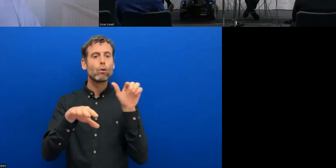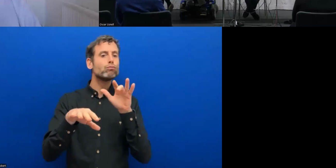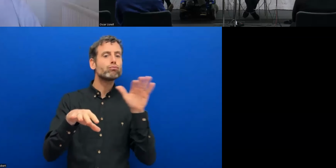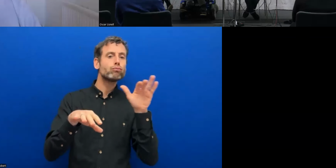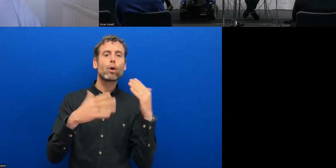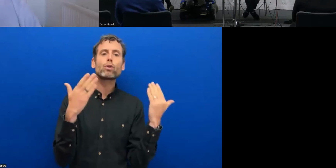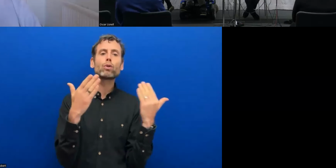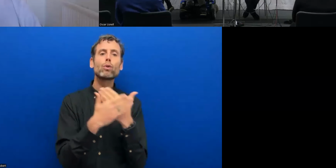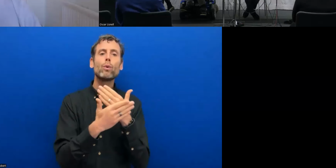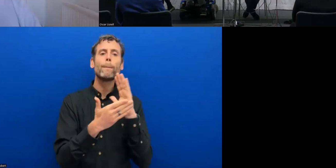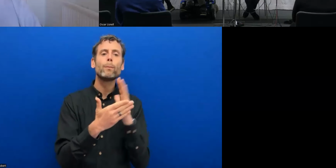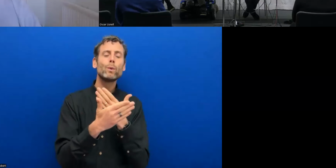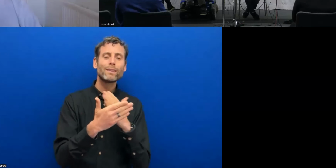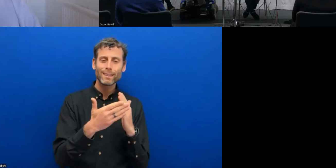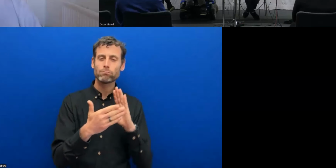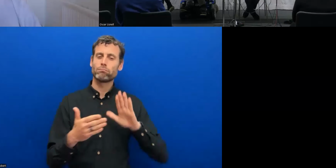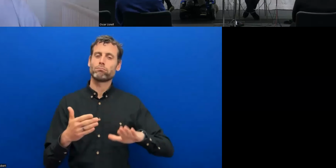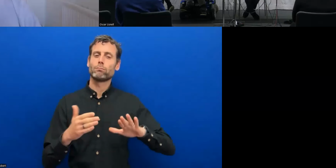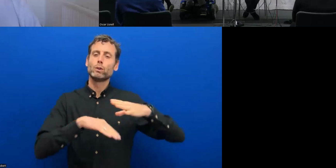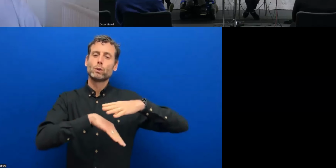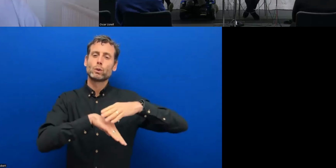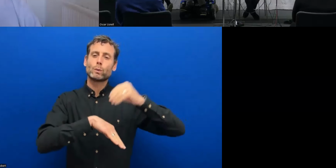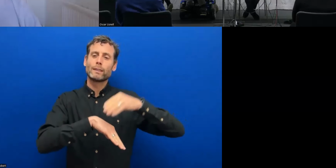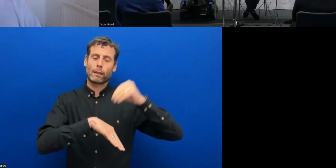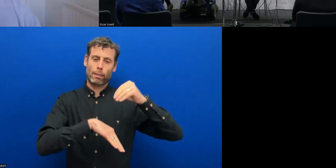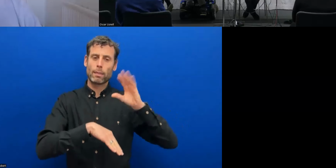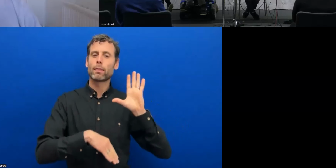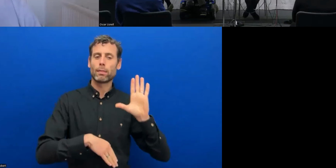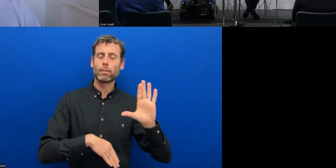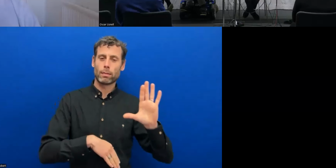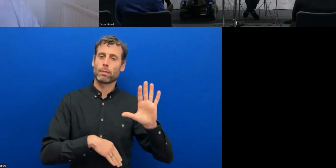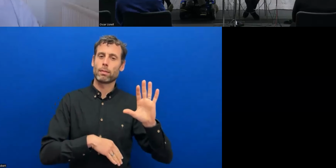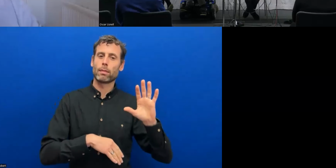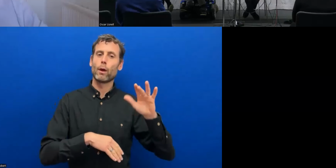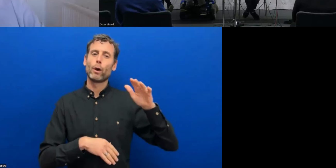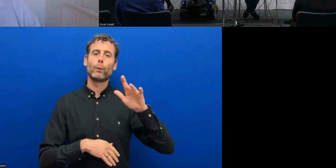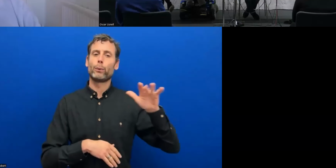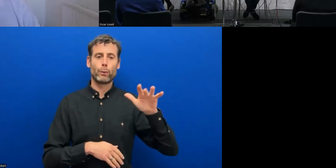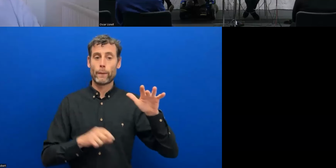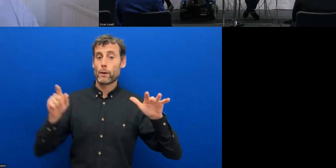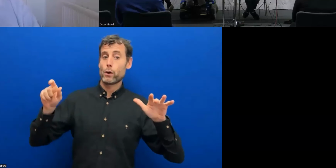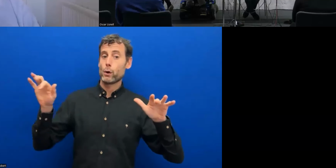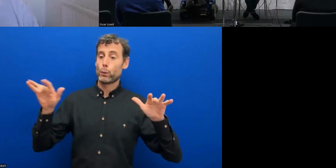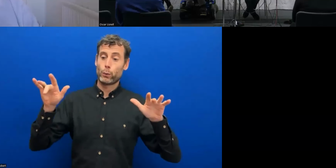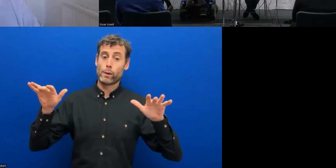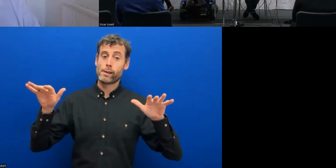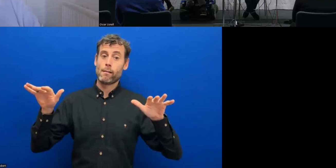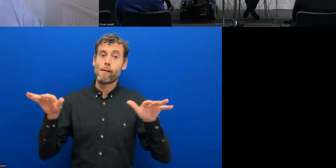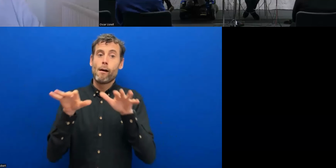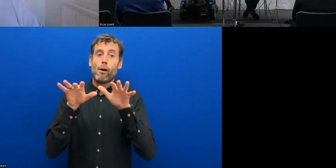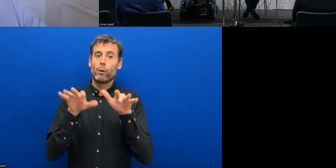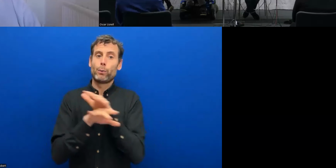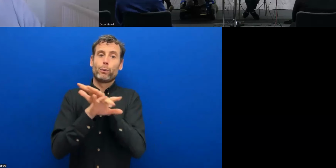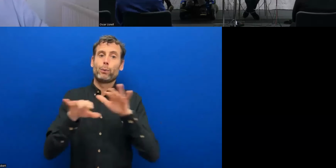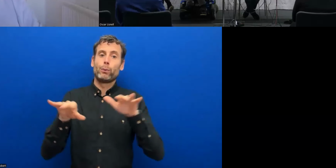called Gallego. And all of the members of the Influence Ensemble were also creators in the sense that we